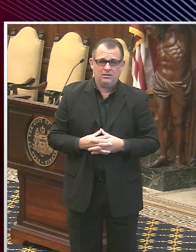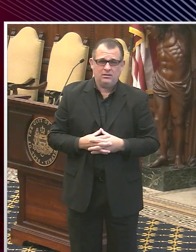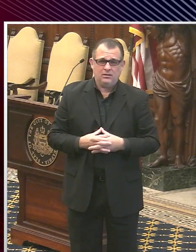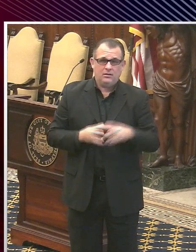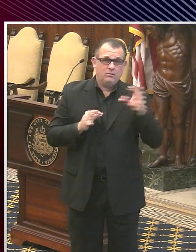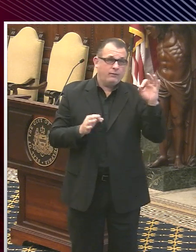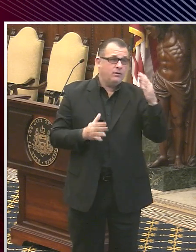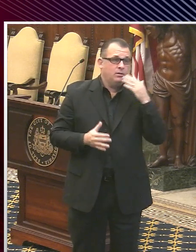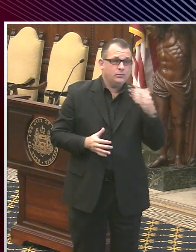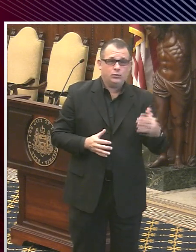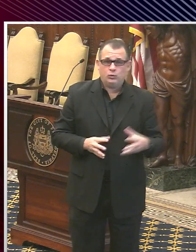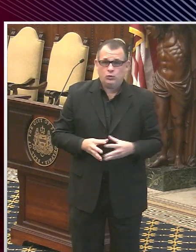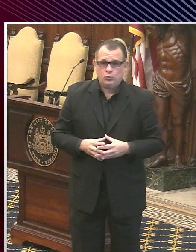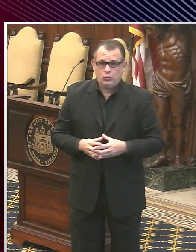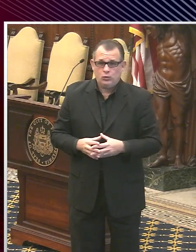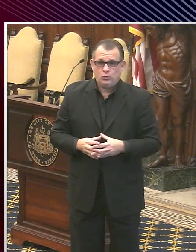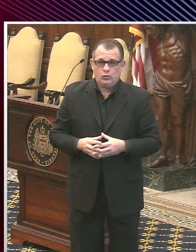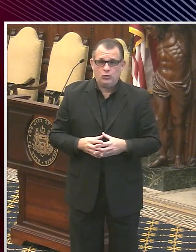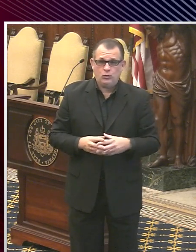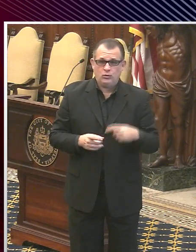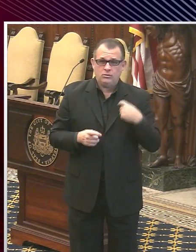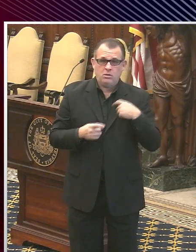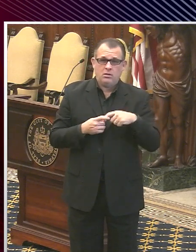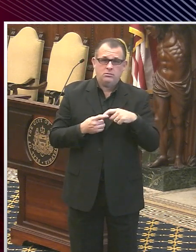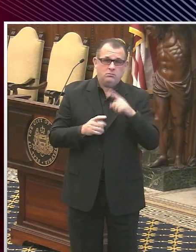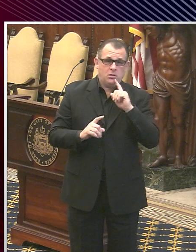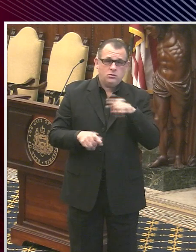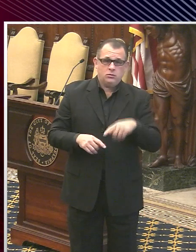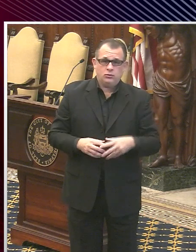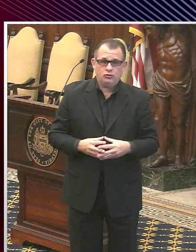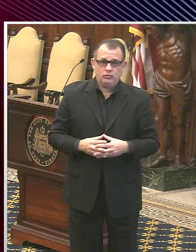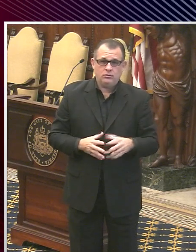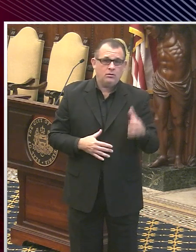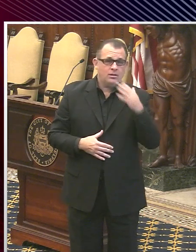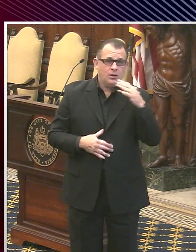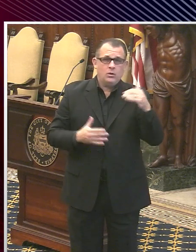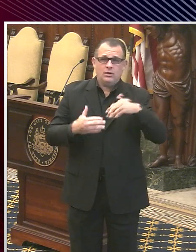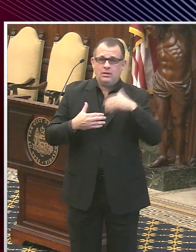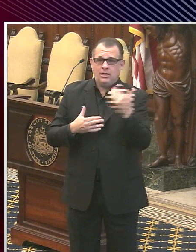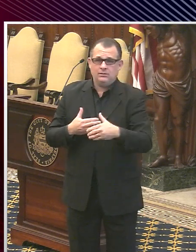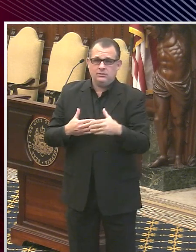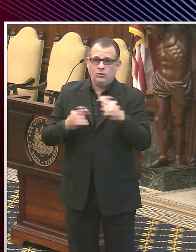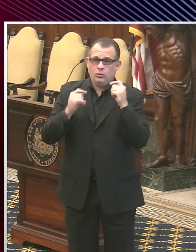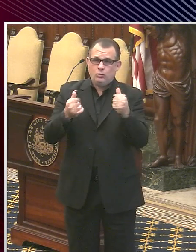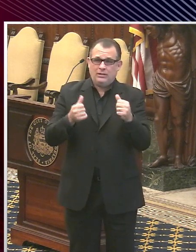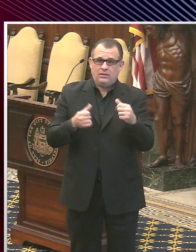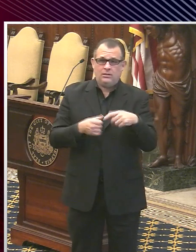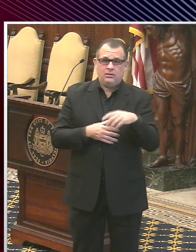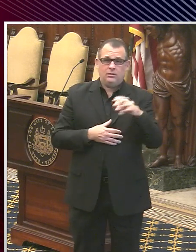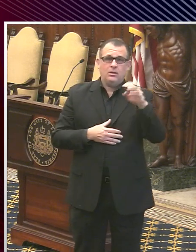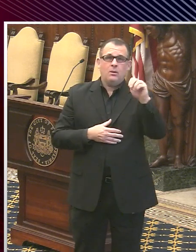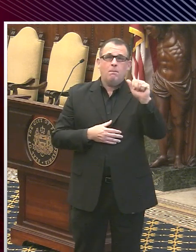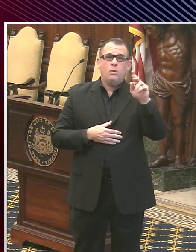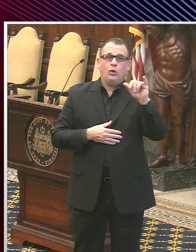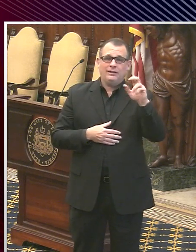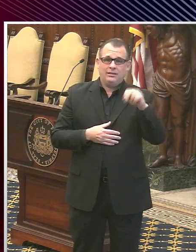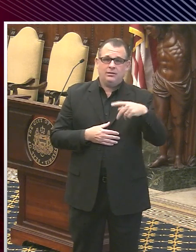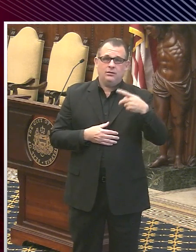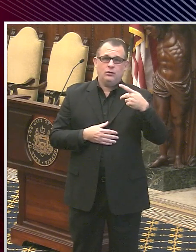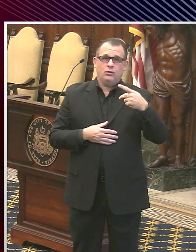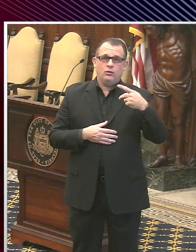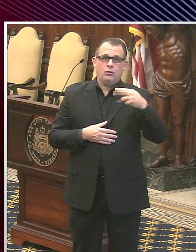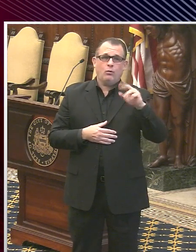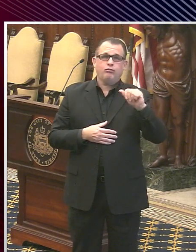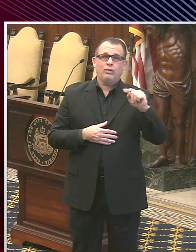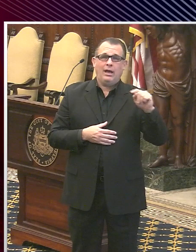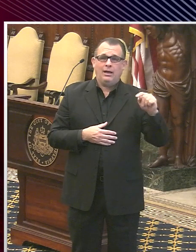all for me. Thank you. Thank you. Thank you, Carolina. Let's go quickly to Martin Pratt of Philly YBN.